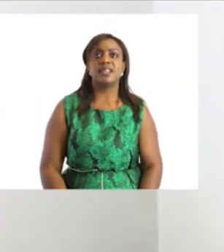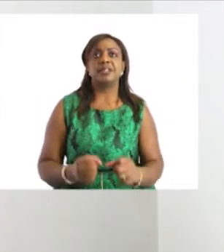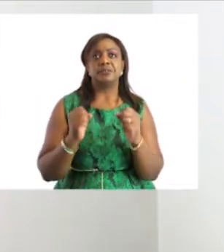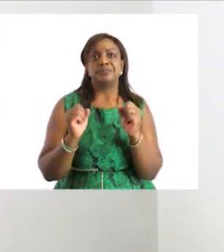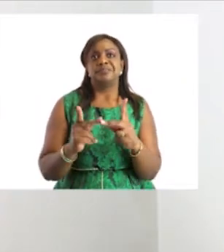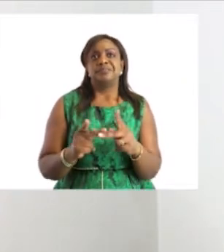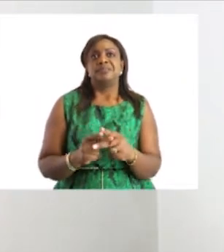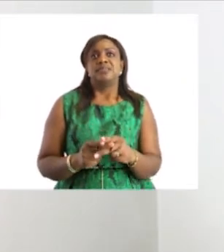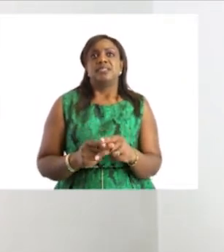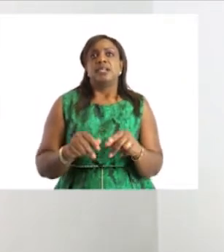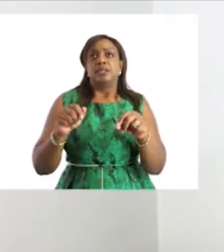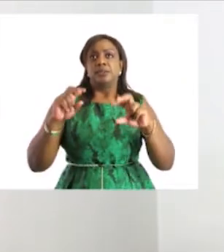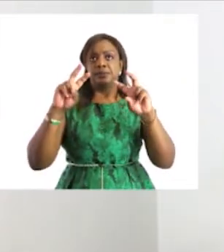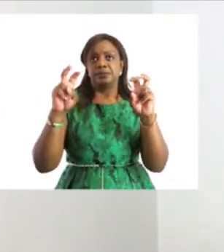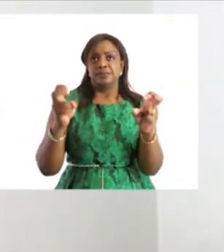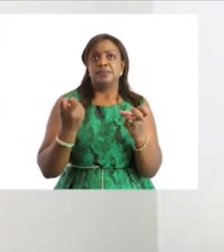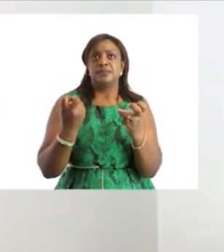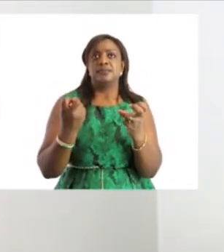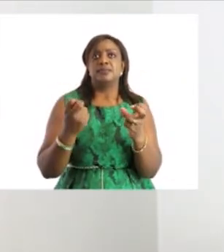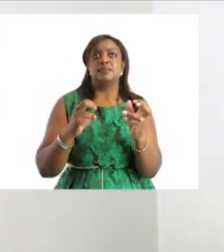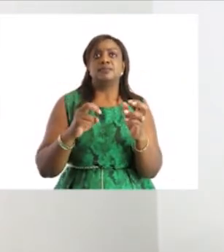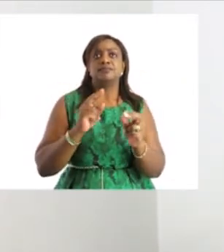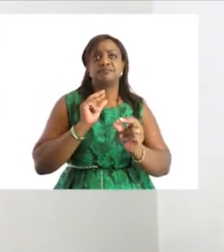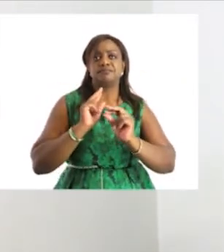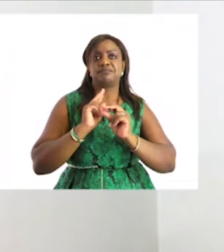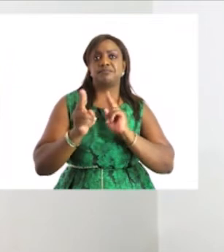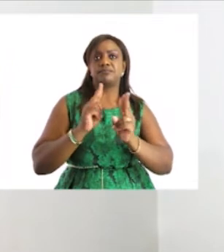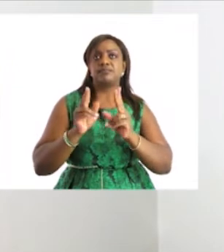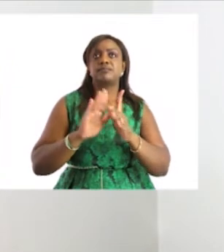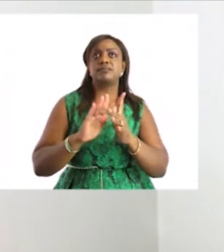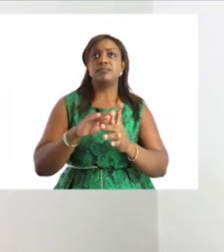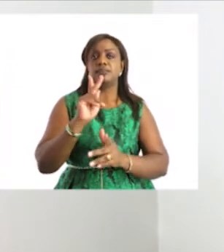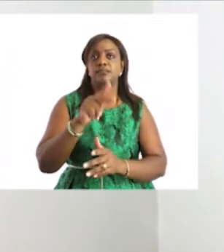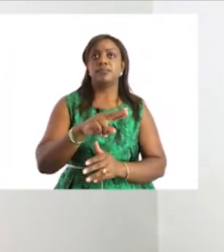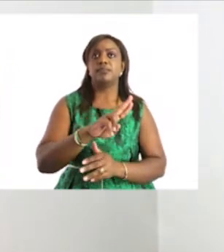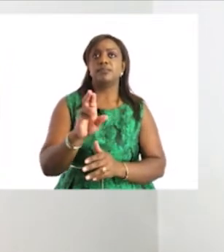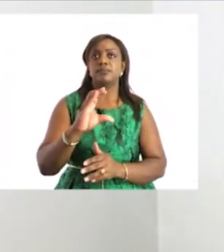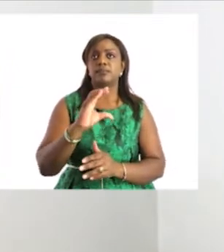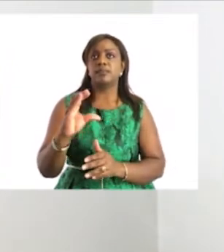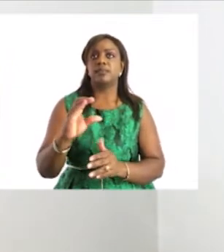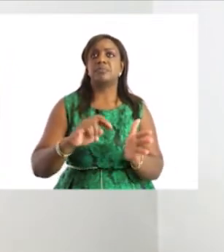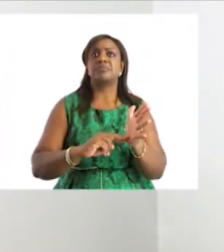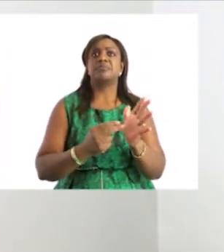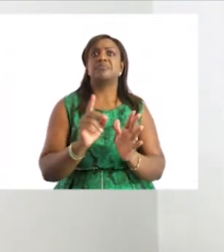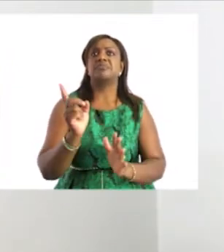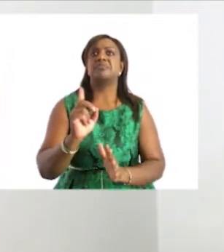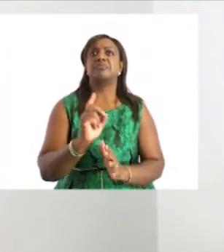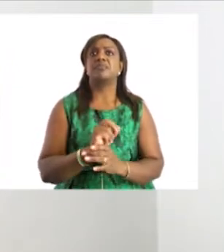Right, for this lesson, we are going to talk about PHC. I know you're sitting there wondering, what is PHC?